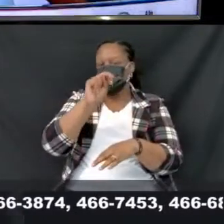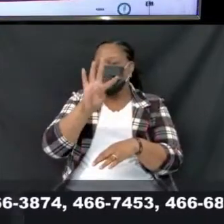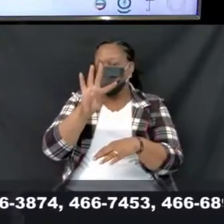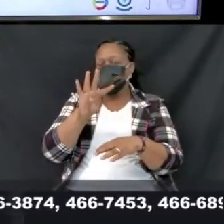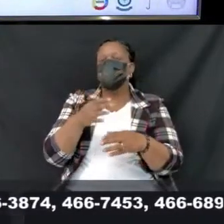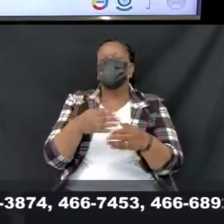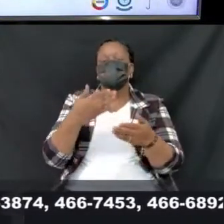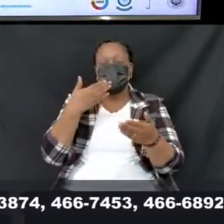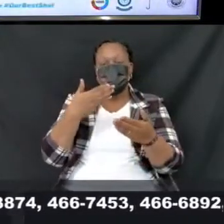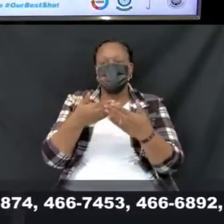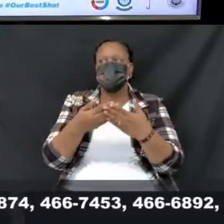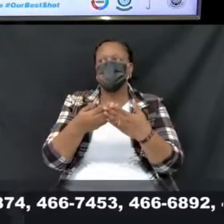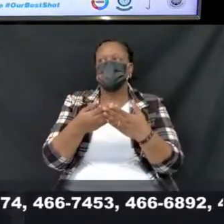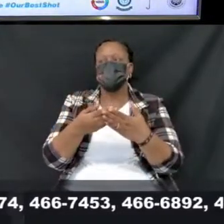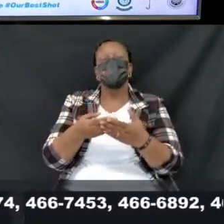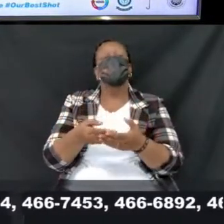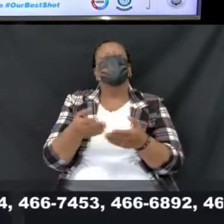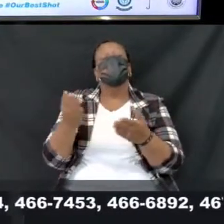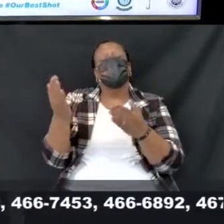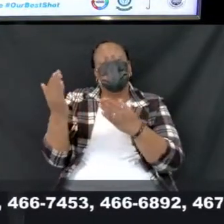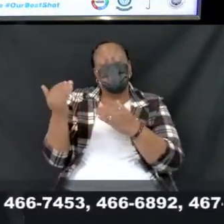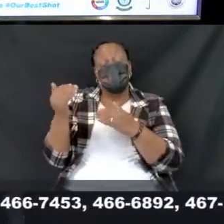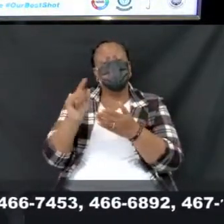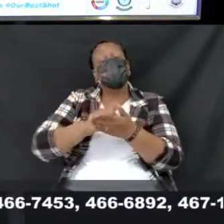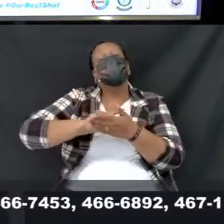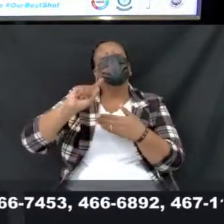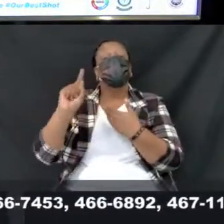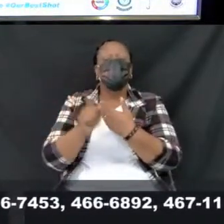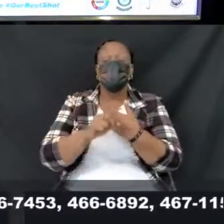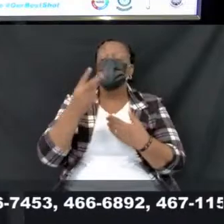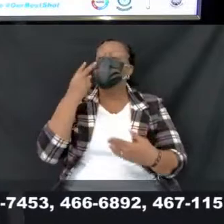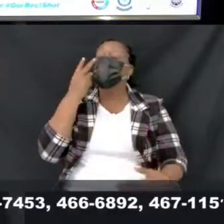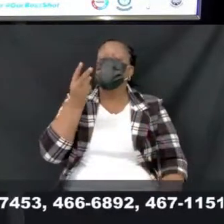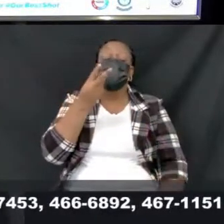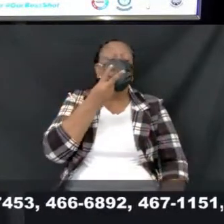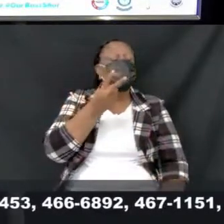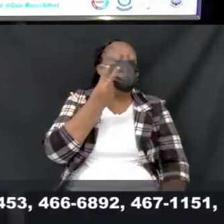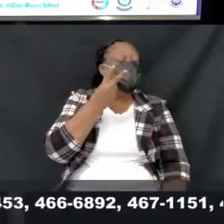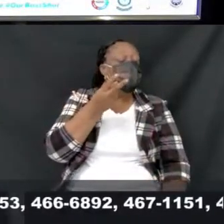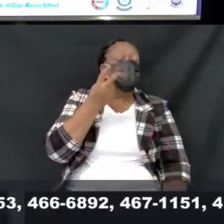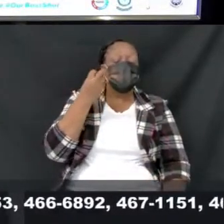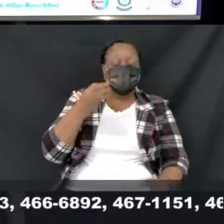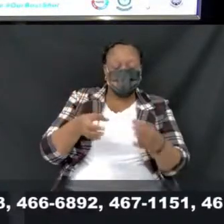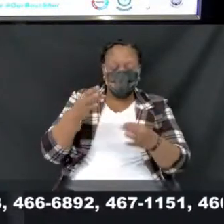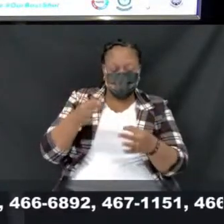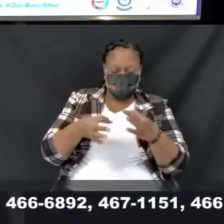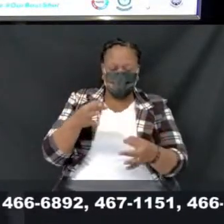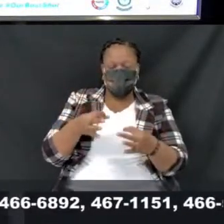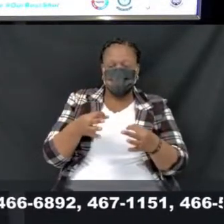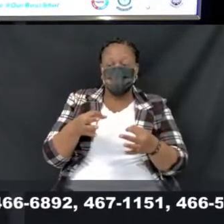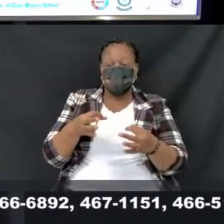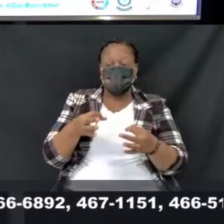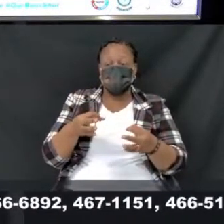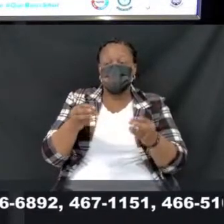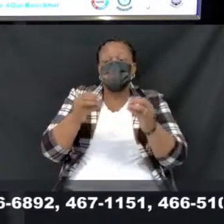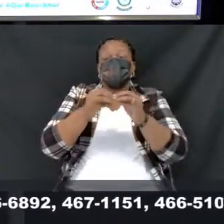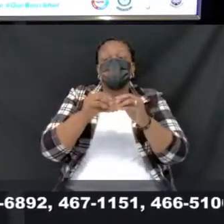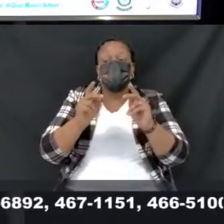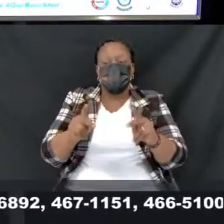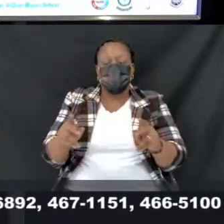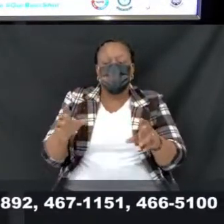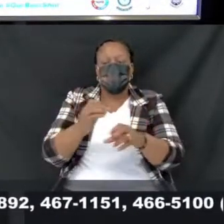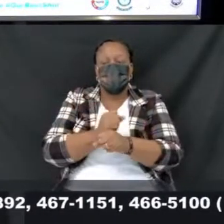want to review and see what the impact has been for our students to return to in-class learning, in-person learning in the